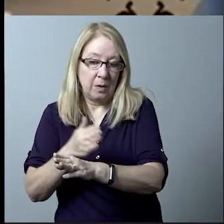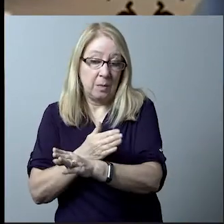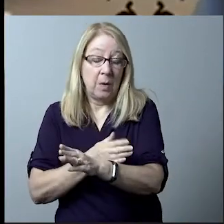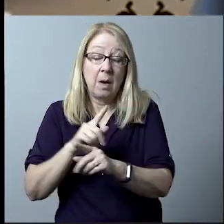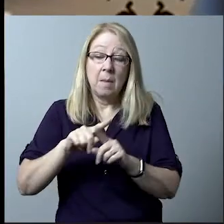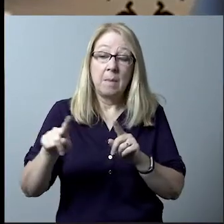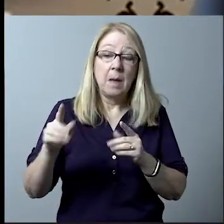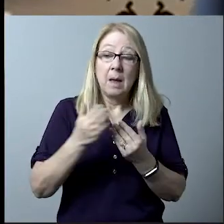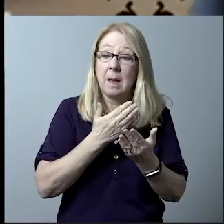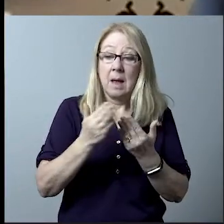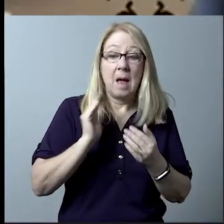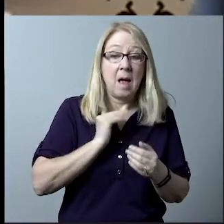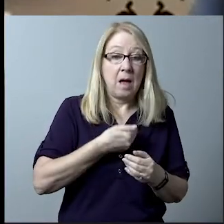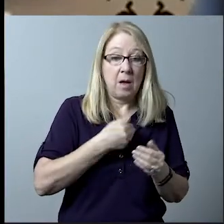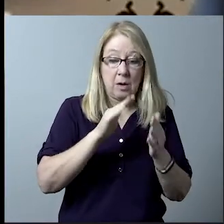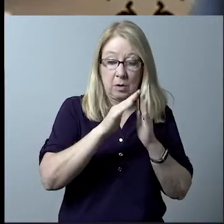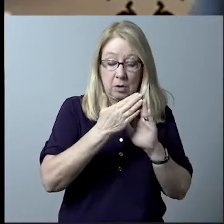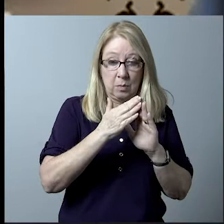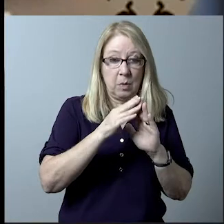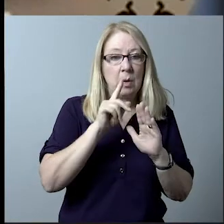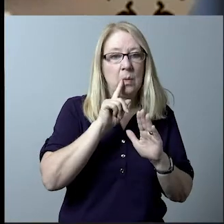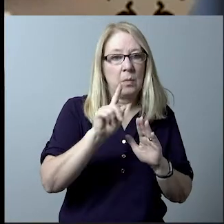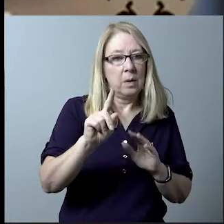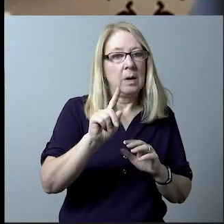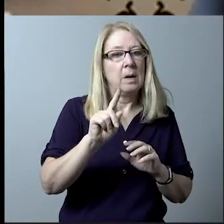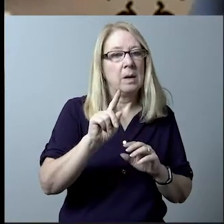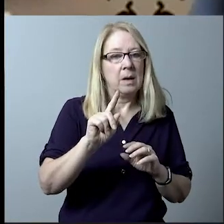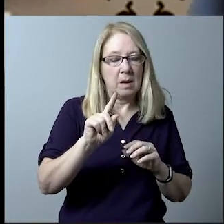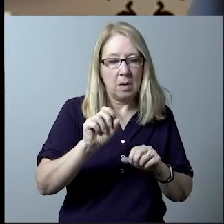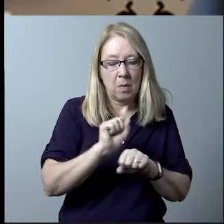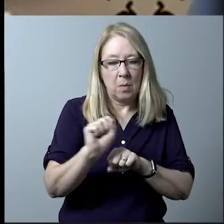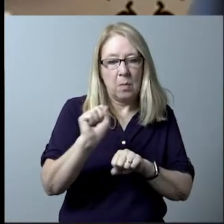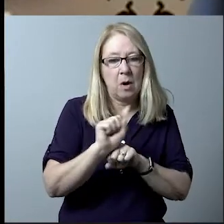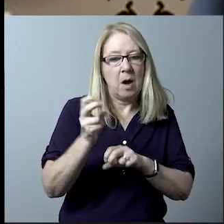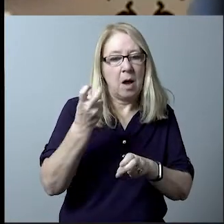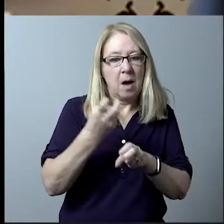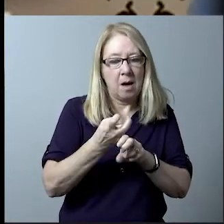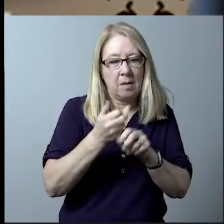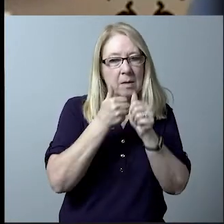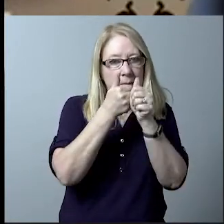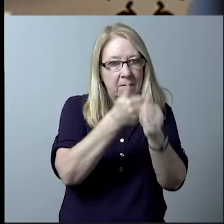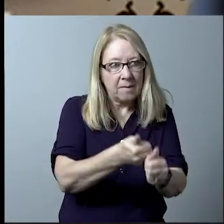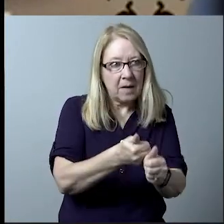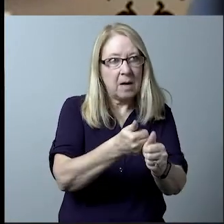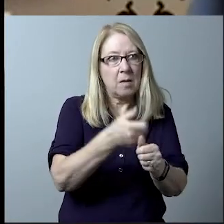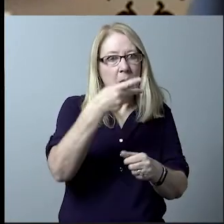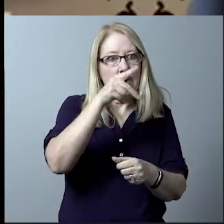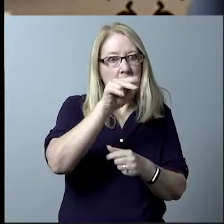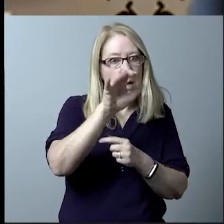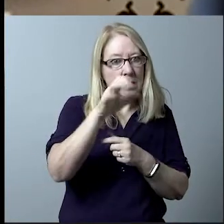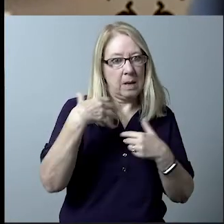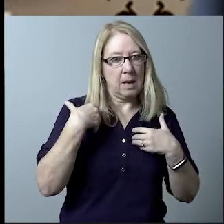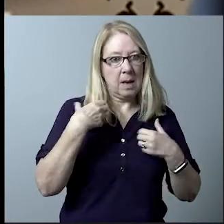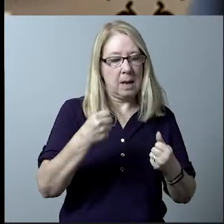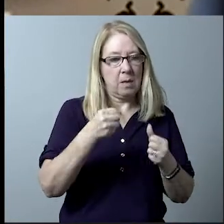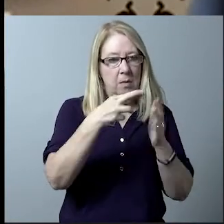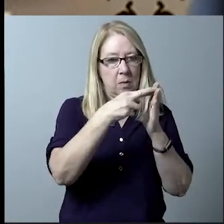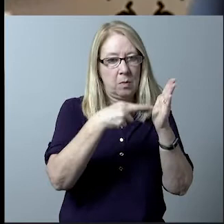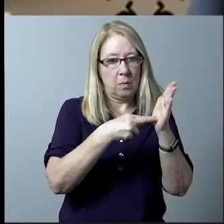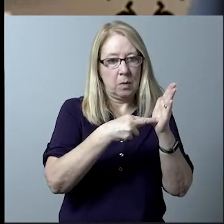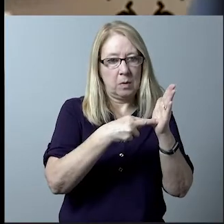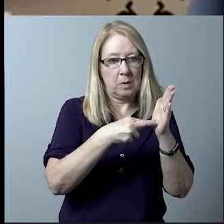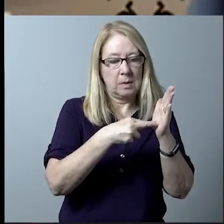better. Although the majority of our campus community has been putting forth a tremendous effort to follow public health